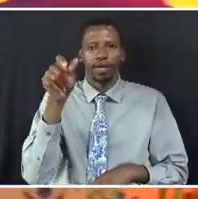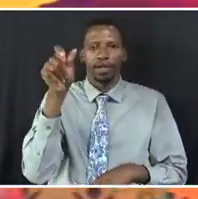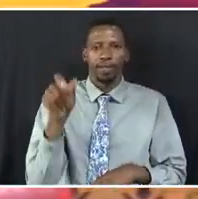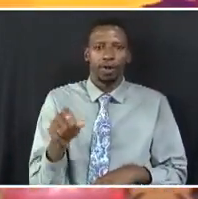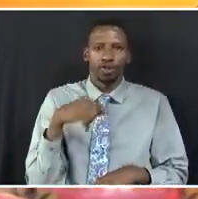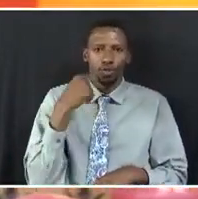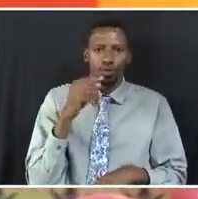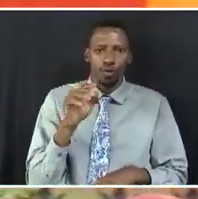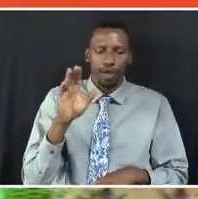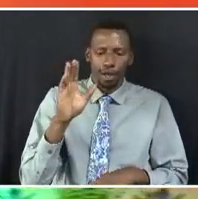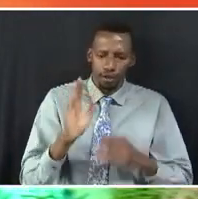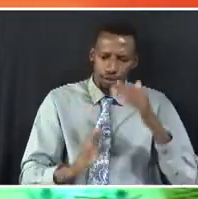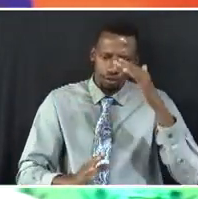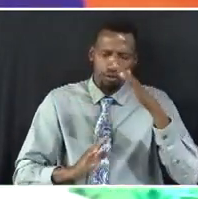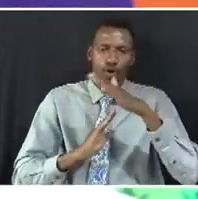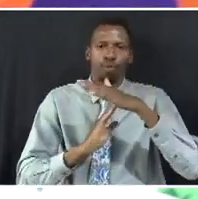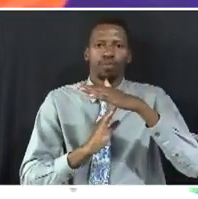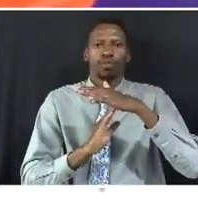their master guide.